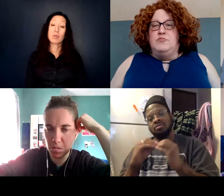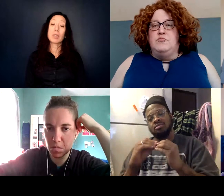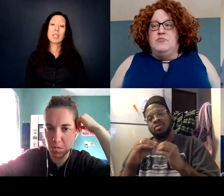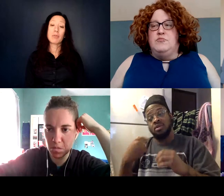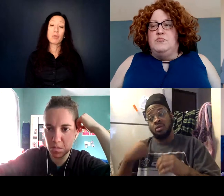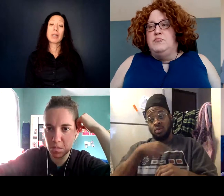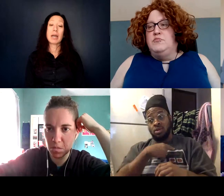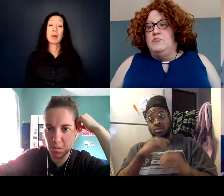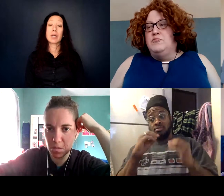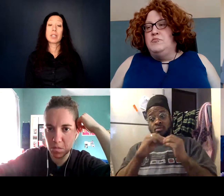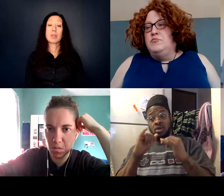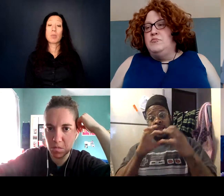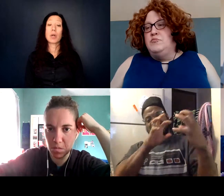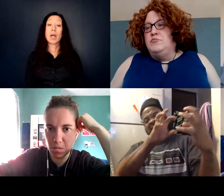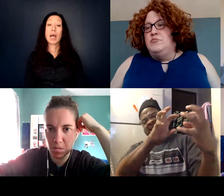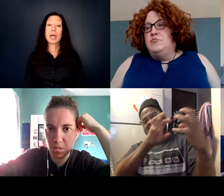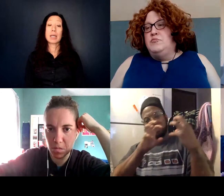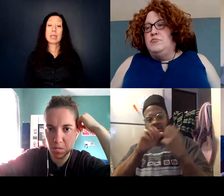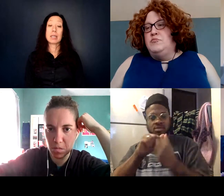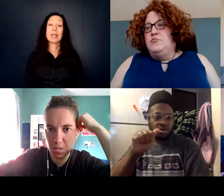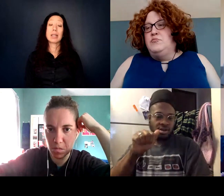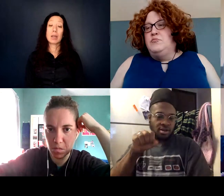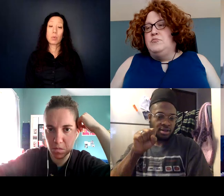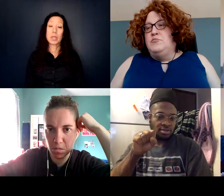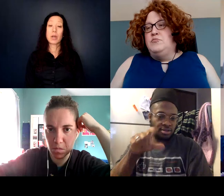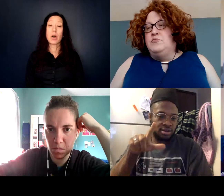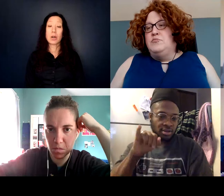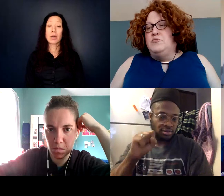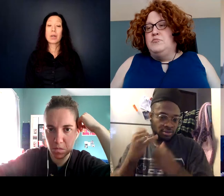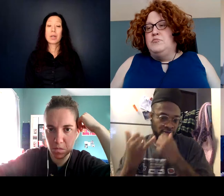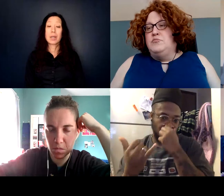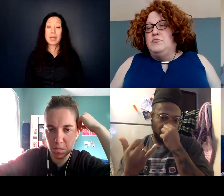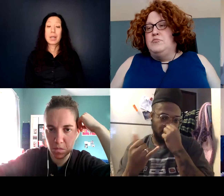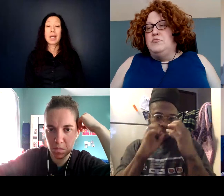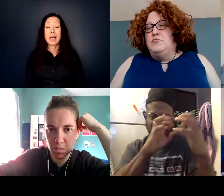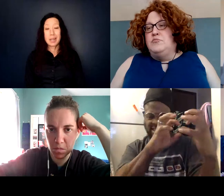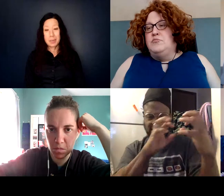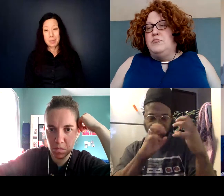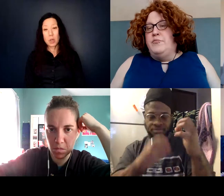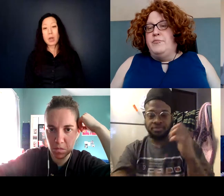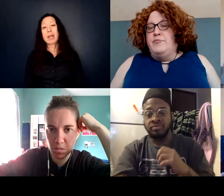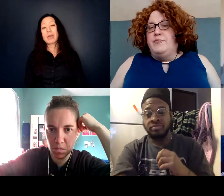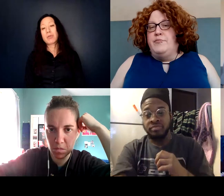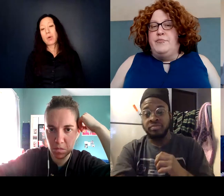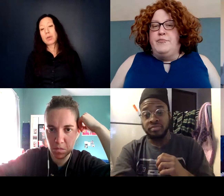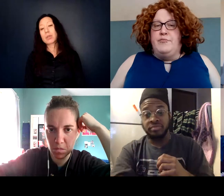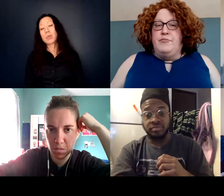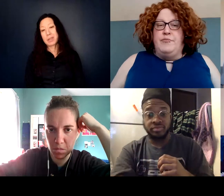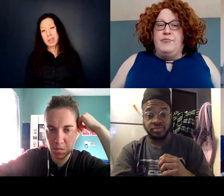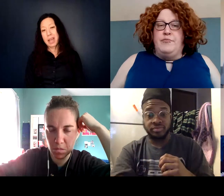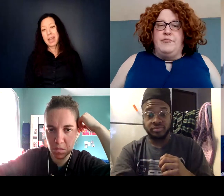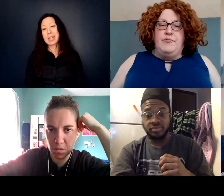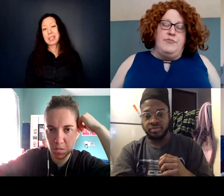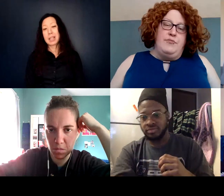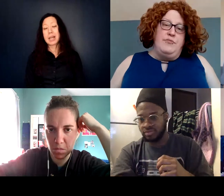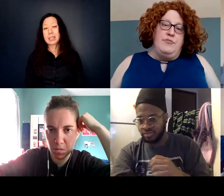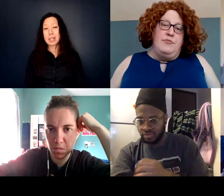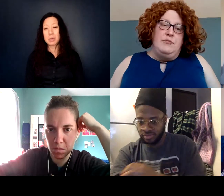This is Hunter, and really for right now, it's more that we are going back and forth